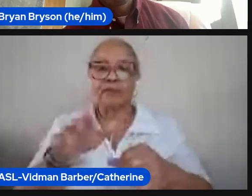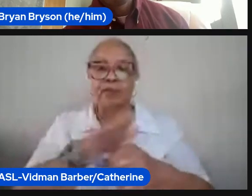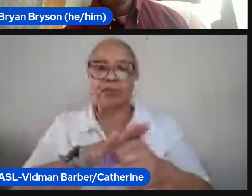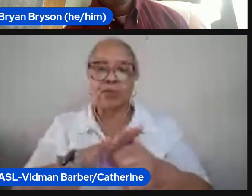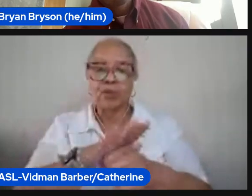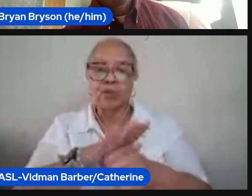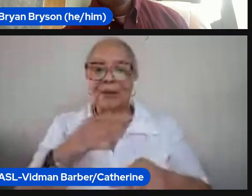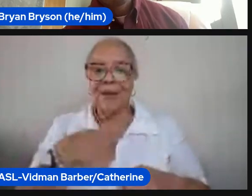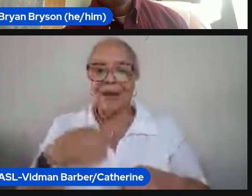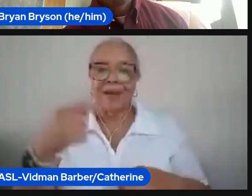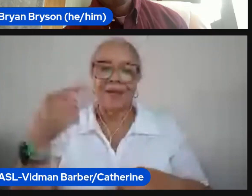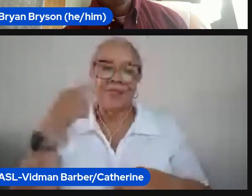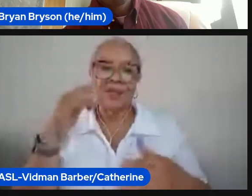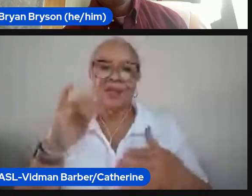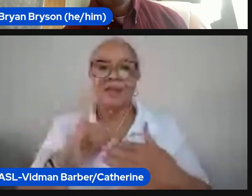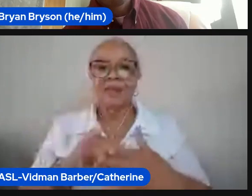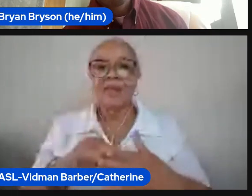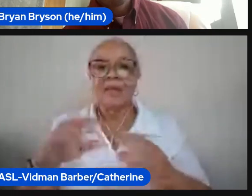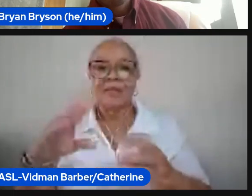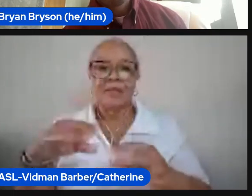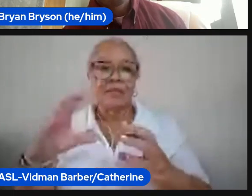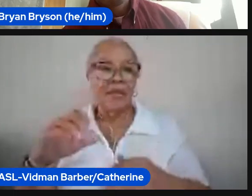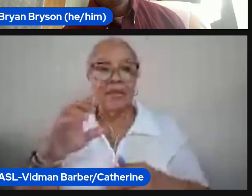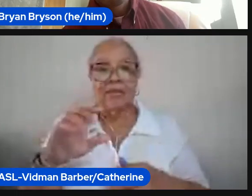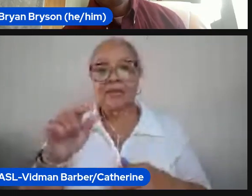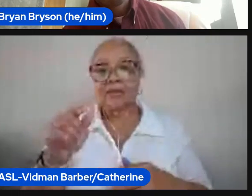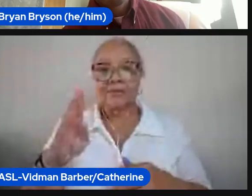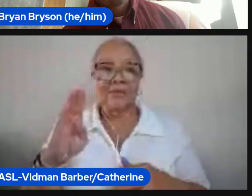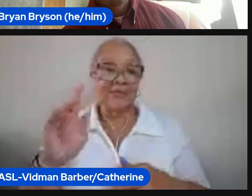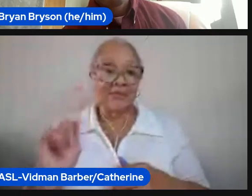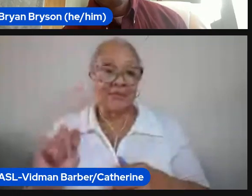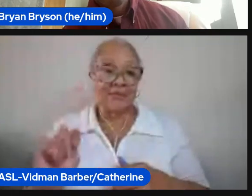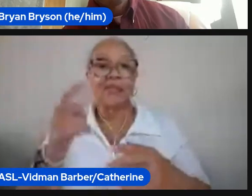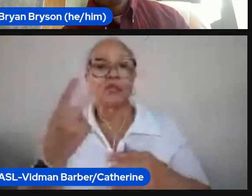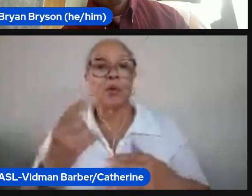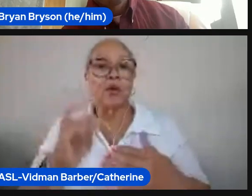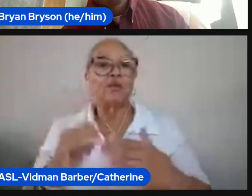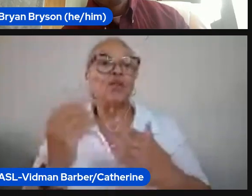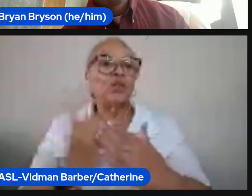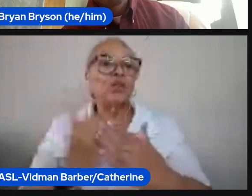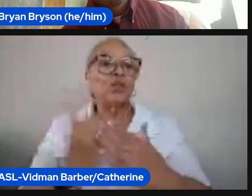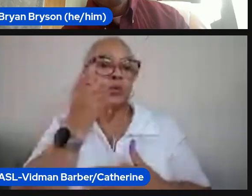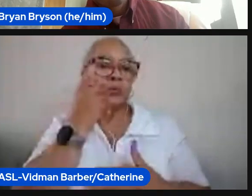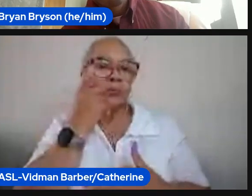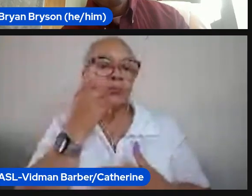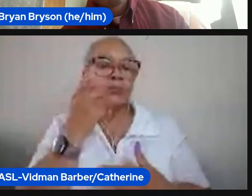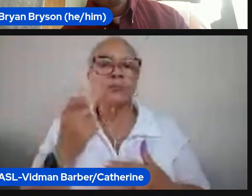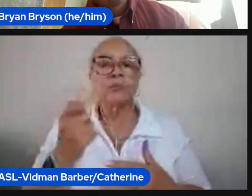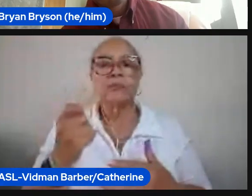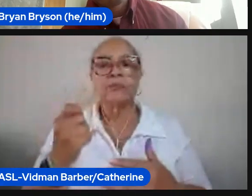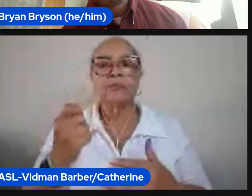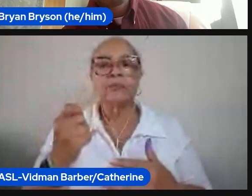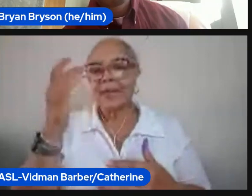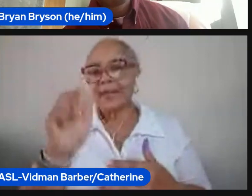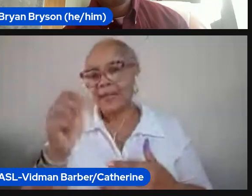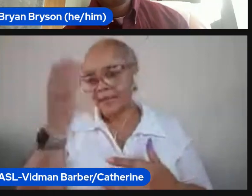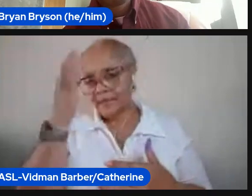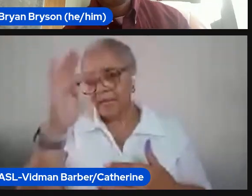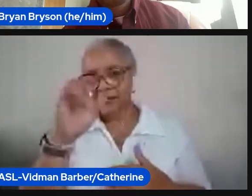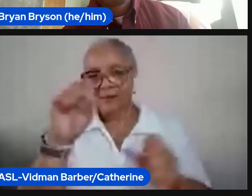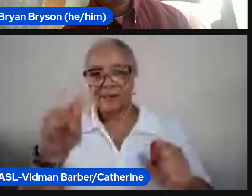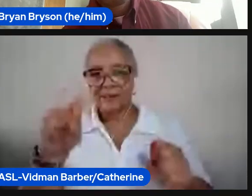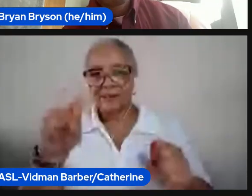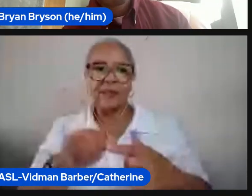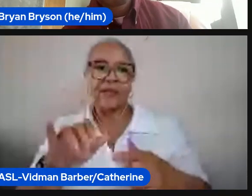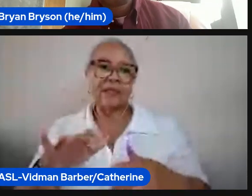I think that ChatGPT we can think of as one of the newest sort of intelligent systems that goes